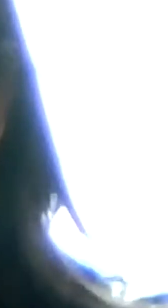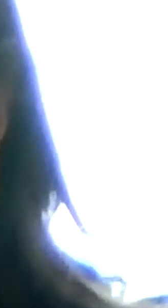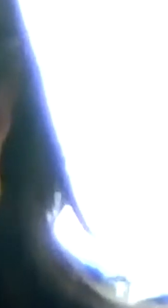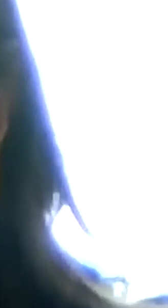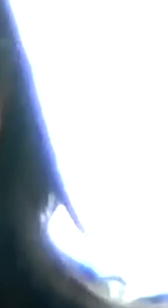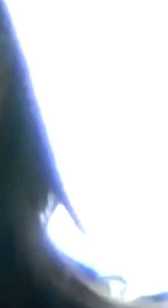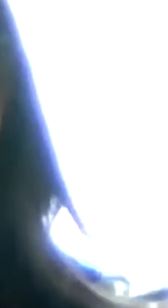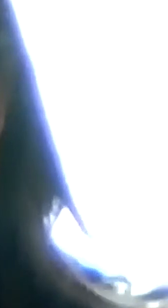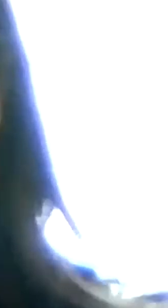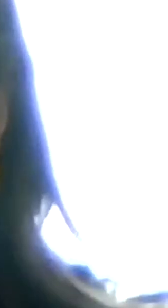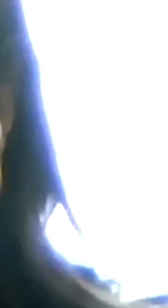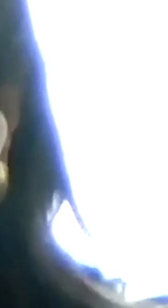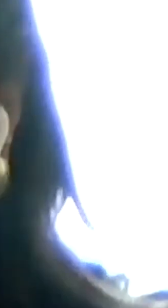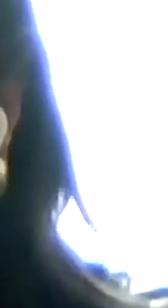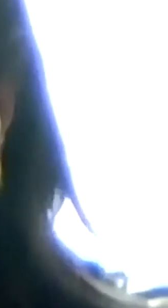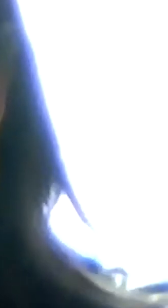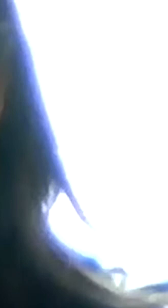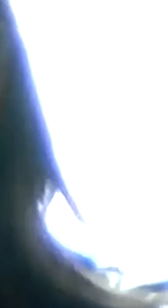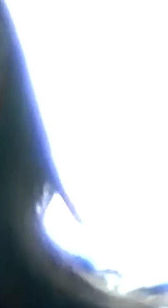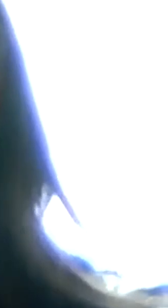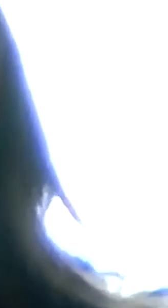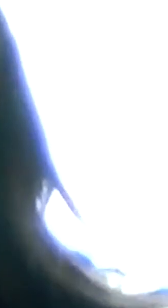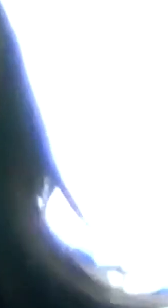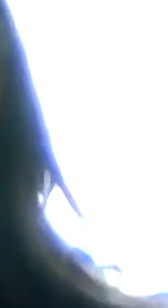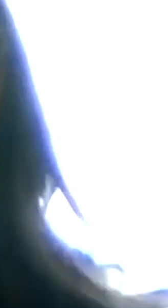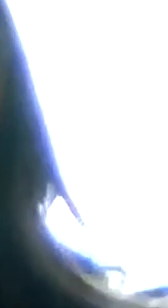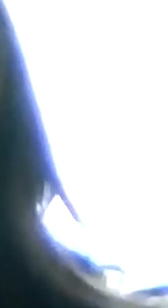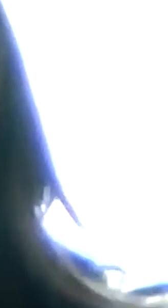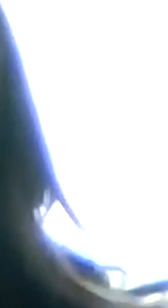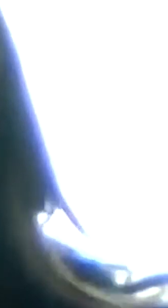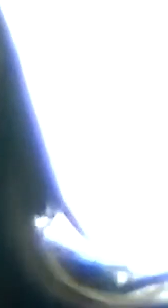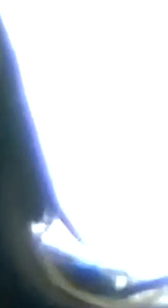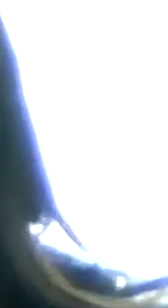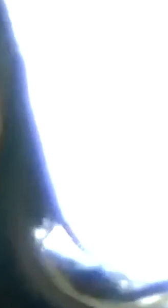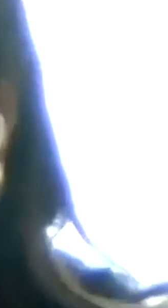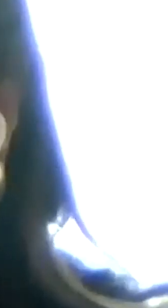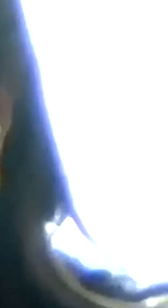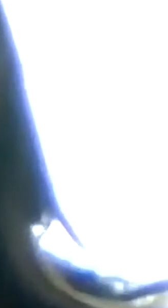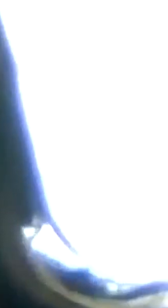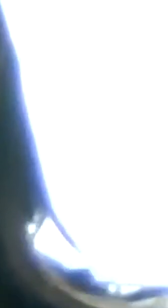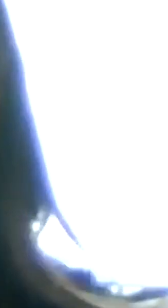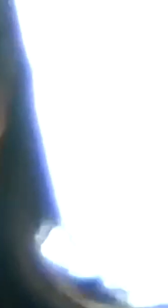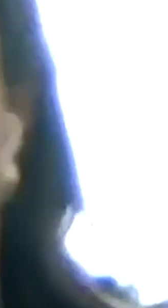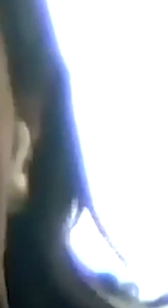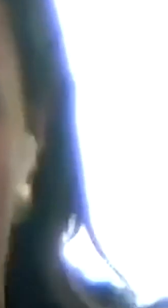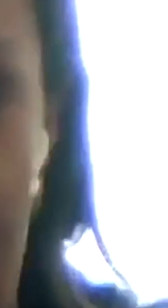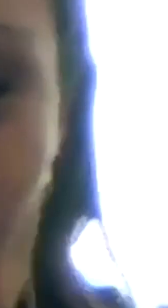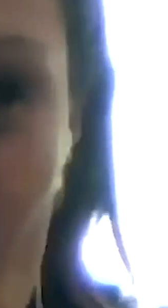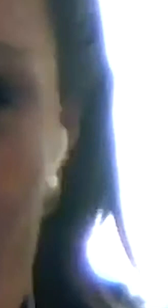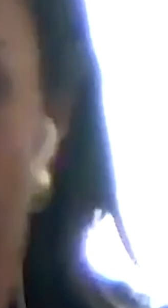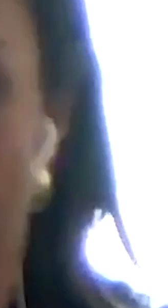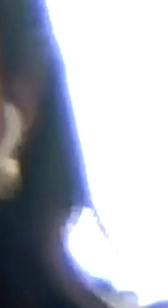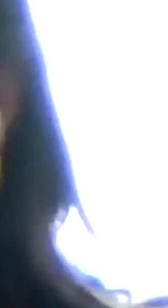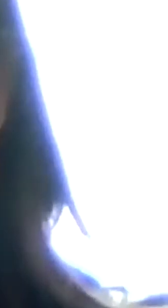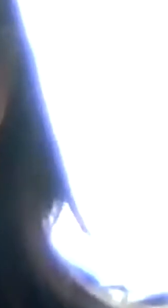like to thank the previous speakers for having actually spurred so many thoughts